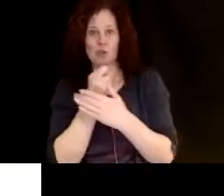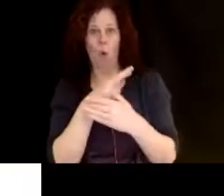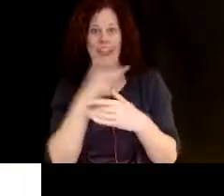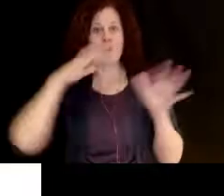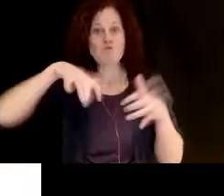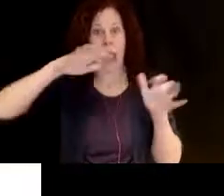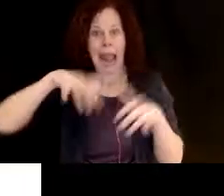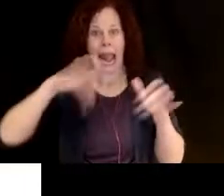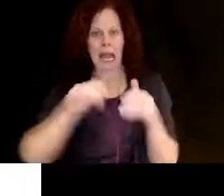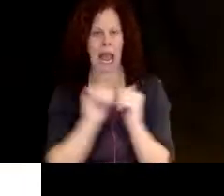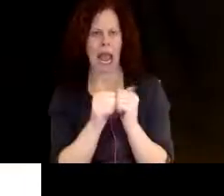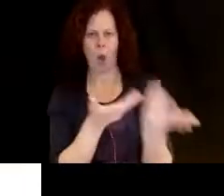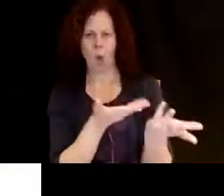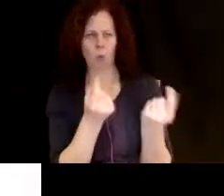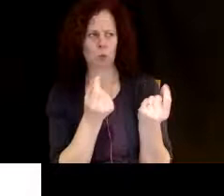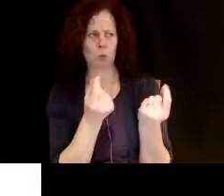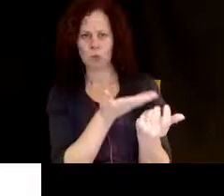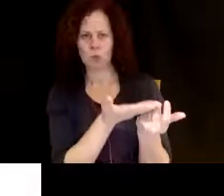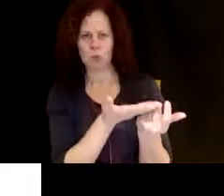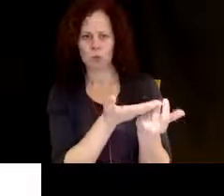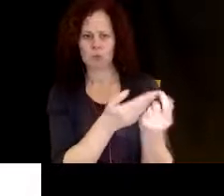elements. They often had limited lighting and